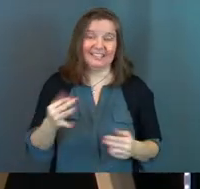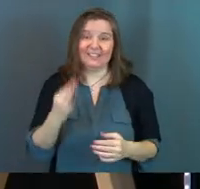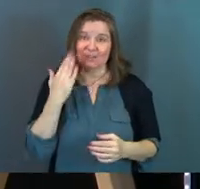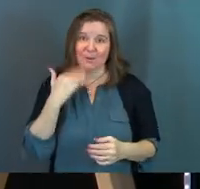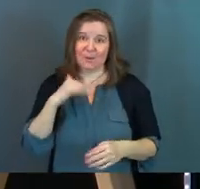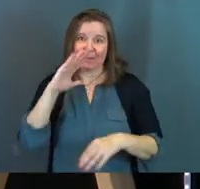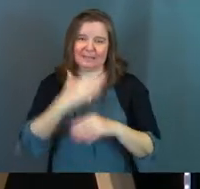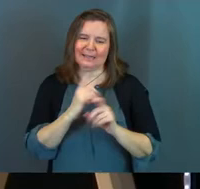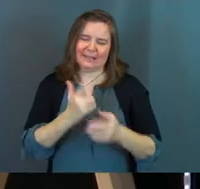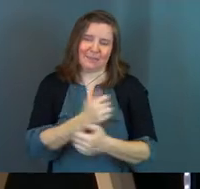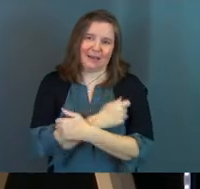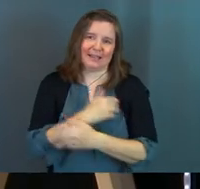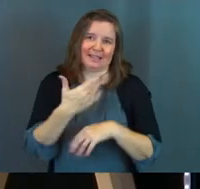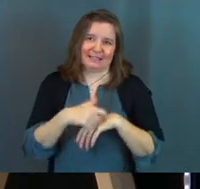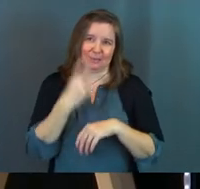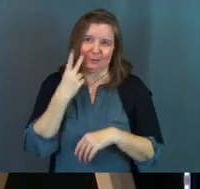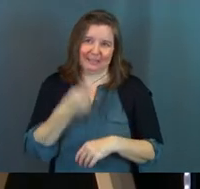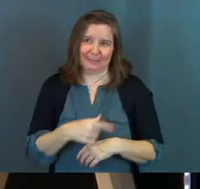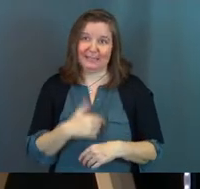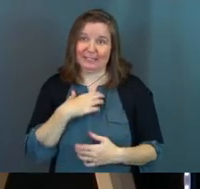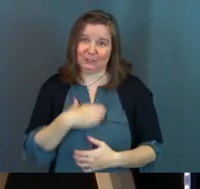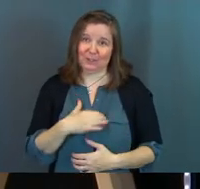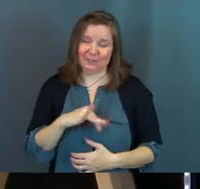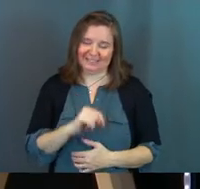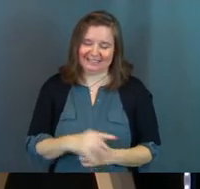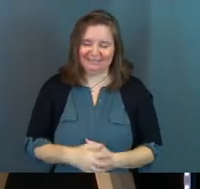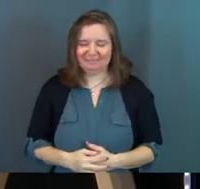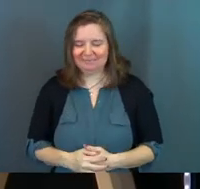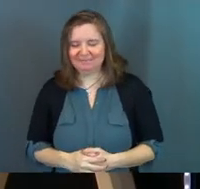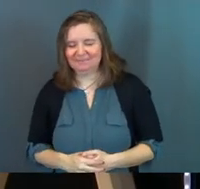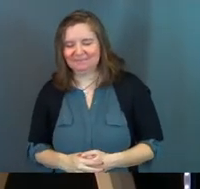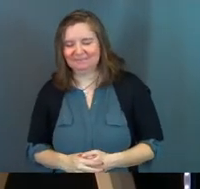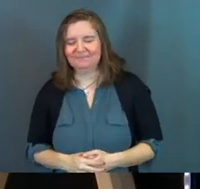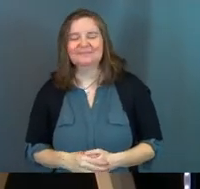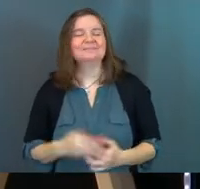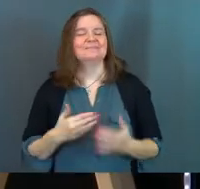If you know my son, give him a hug next time you see him. He deserves it.